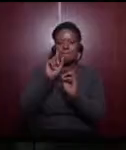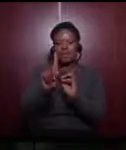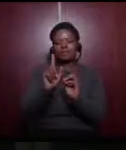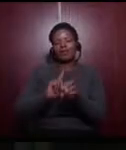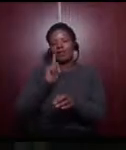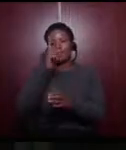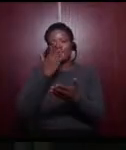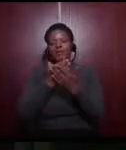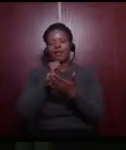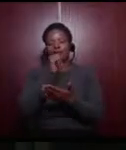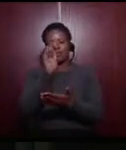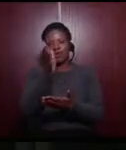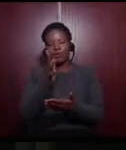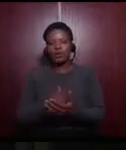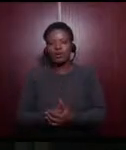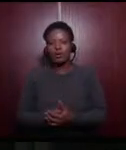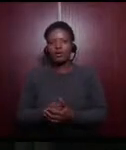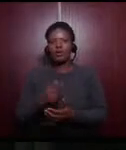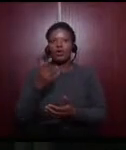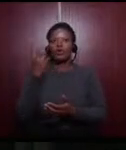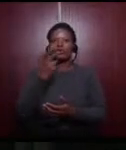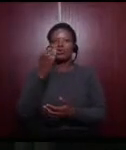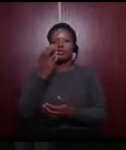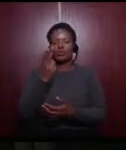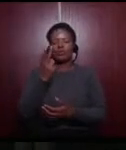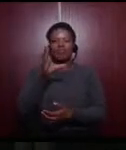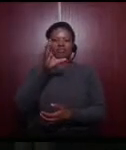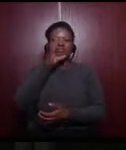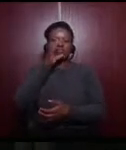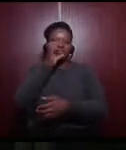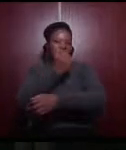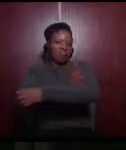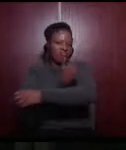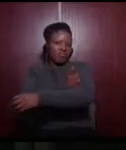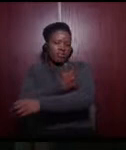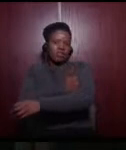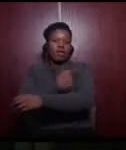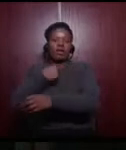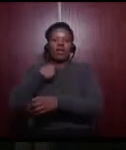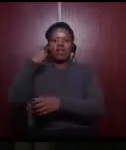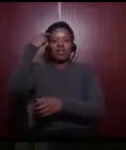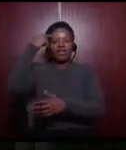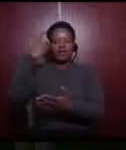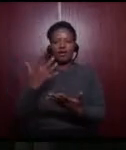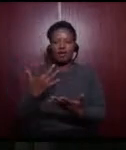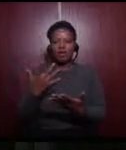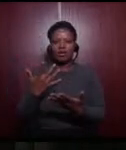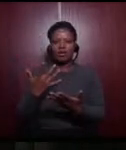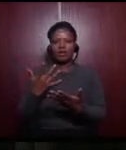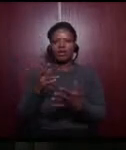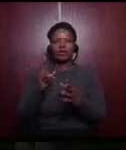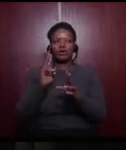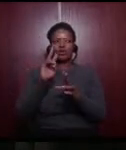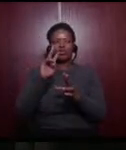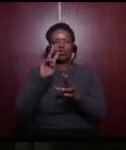Thank you very much. On the substance abuse, I think there is a toll-free